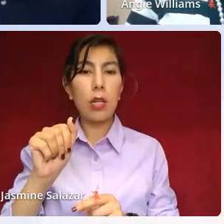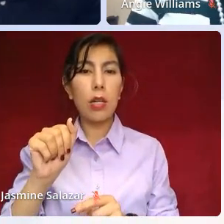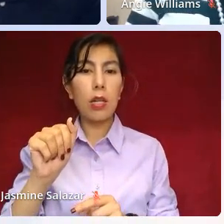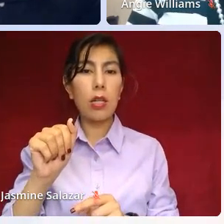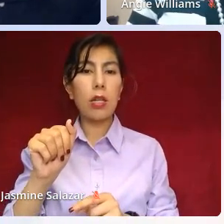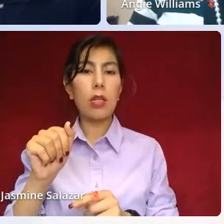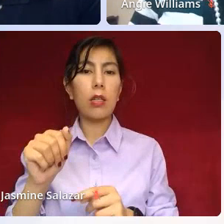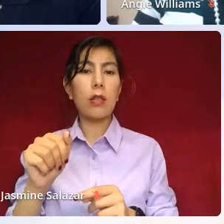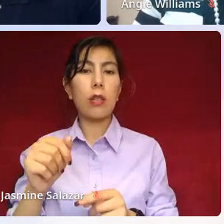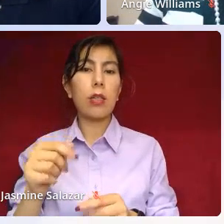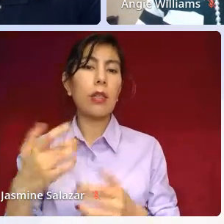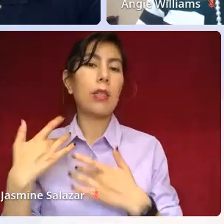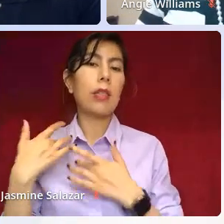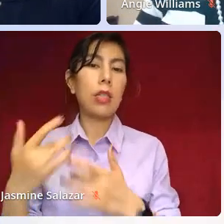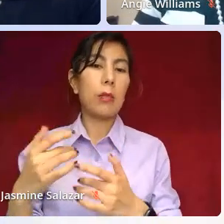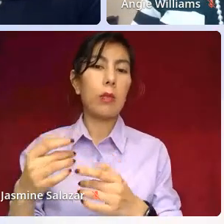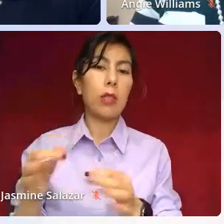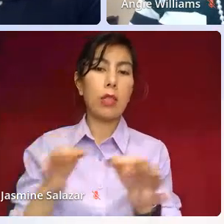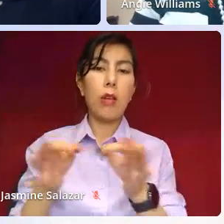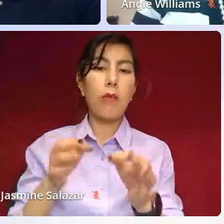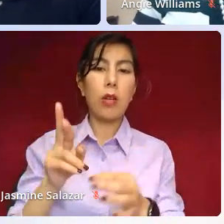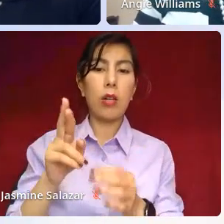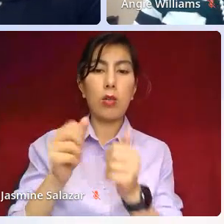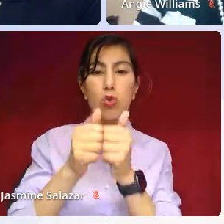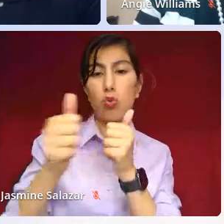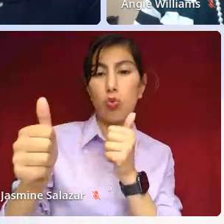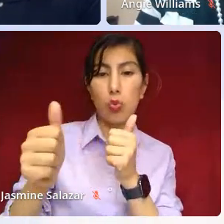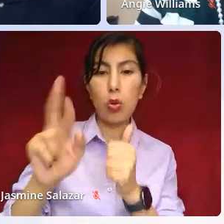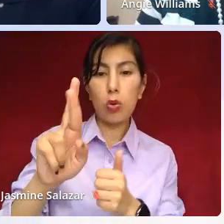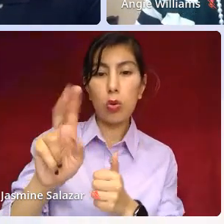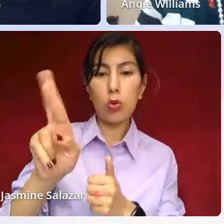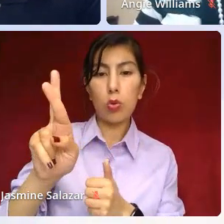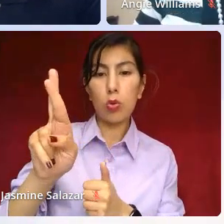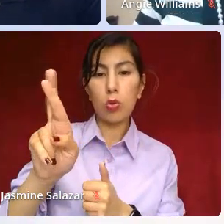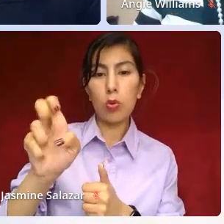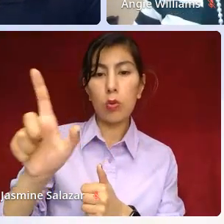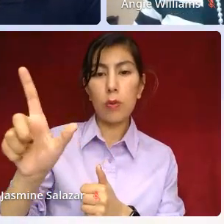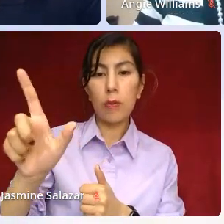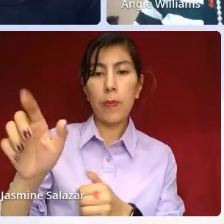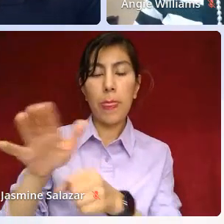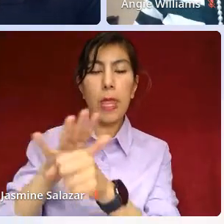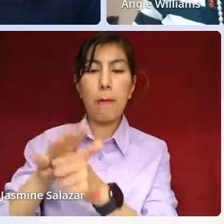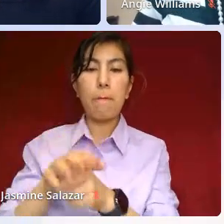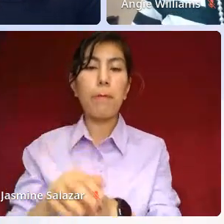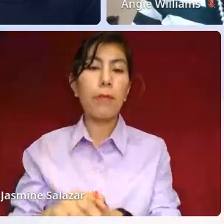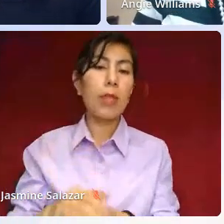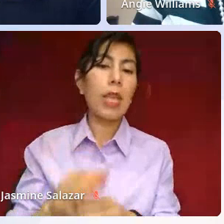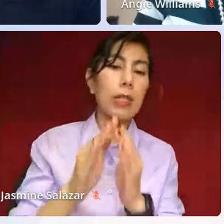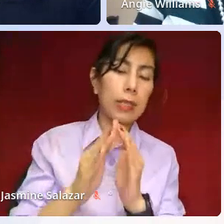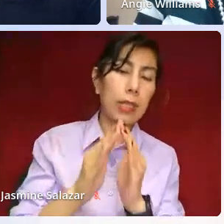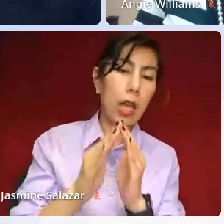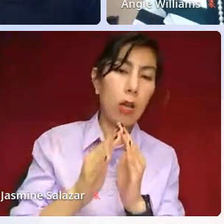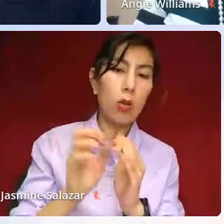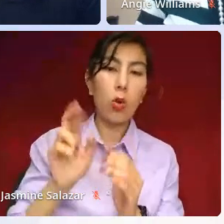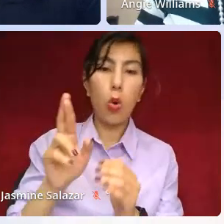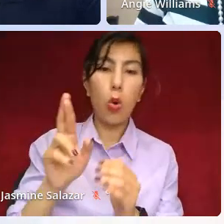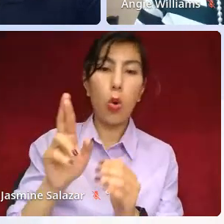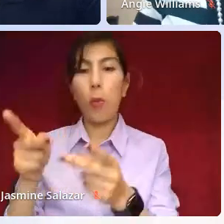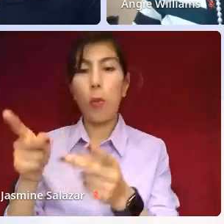typically defines a rural area as a city or town, or not a city, sorry, a town or a place